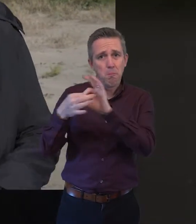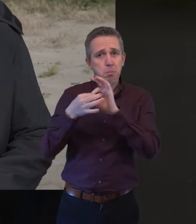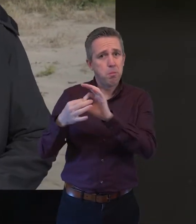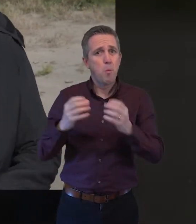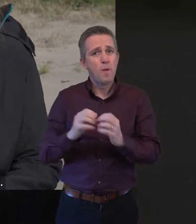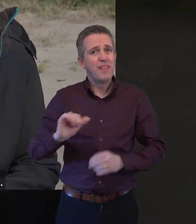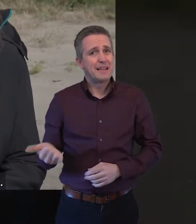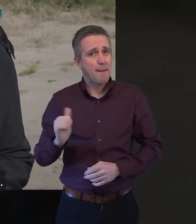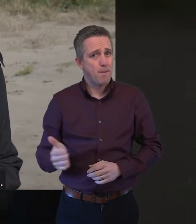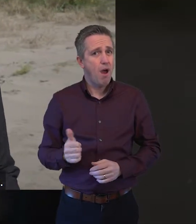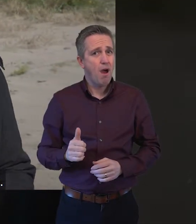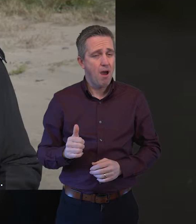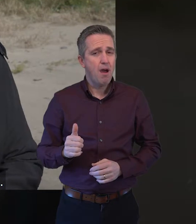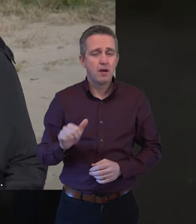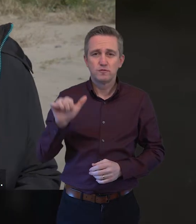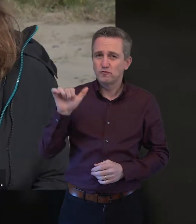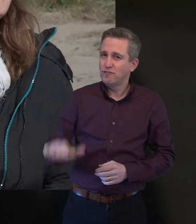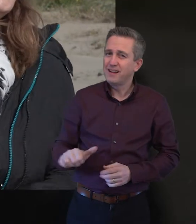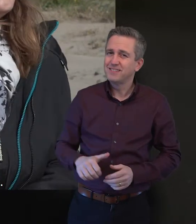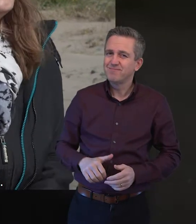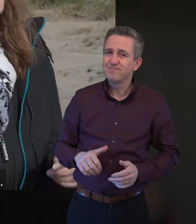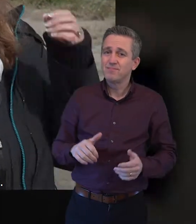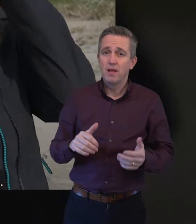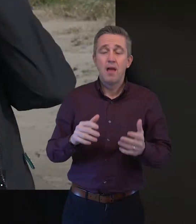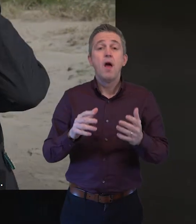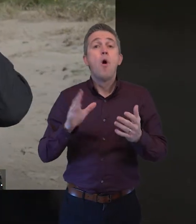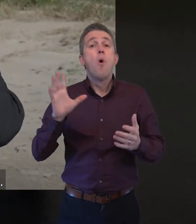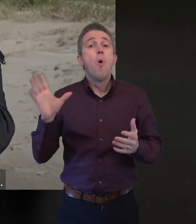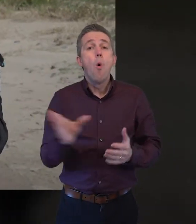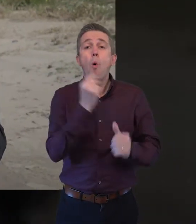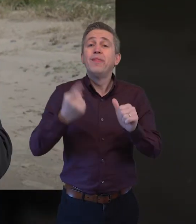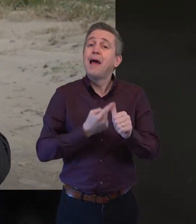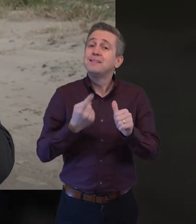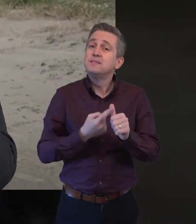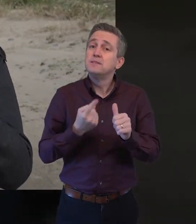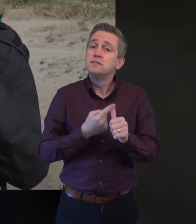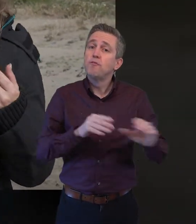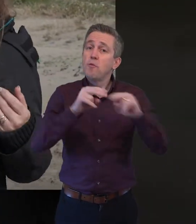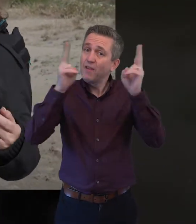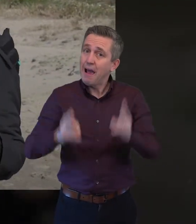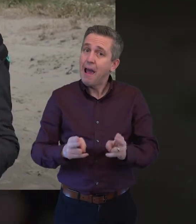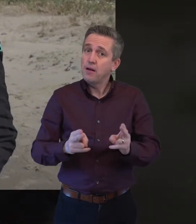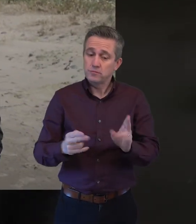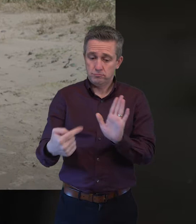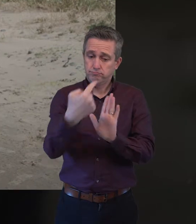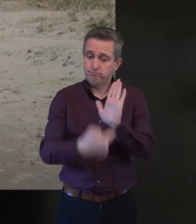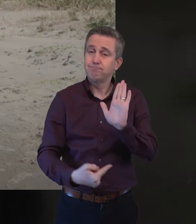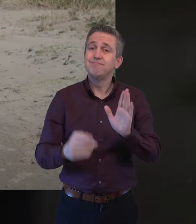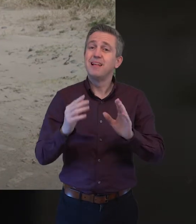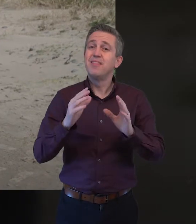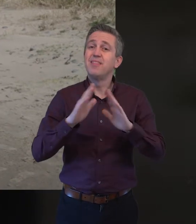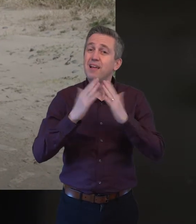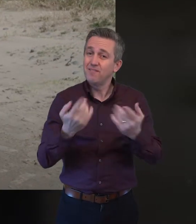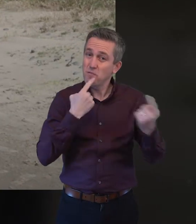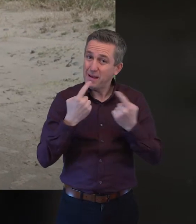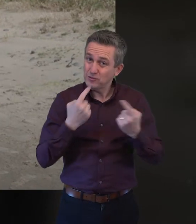eh? But as we were told, everything we need to know is in the handbook. Mm-hmm. If you read it.